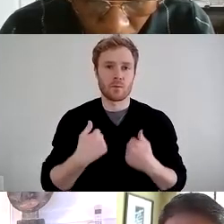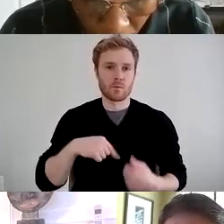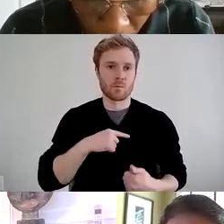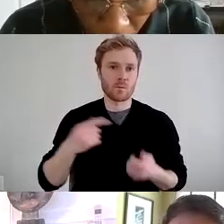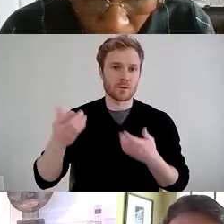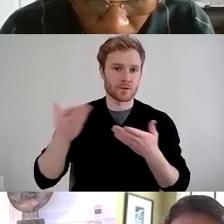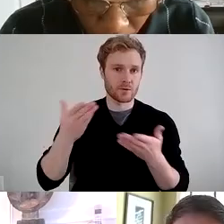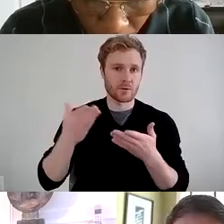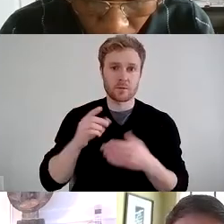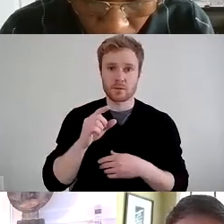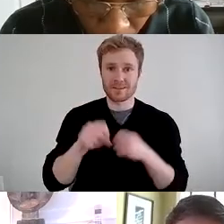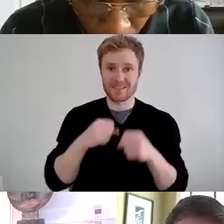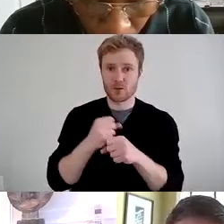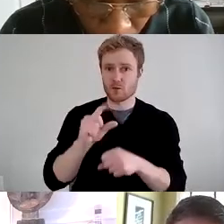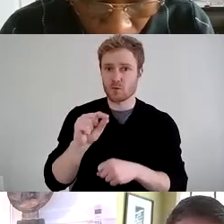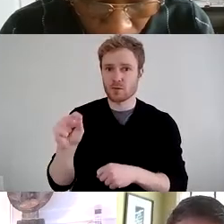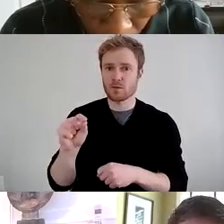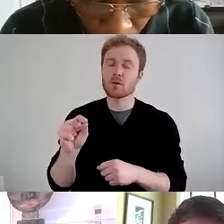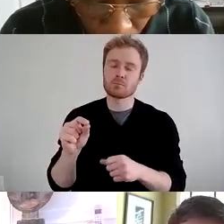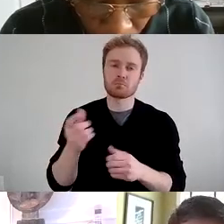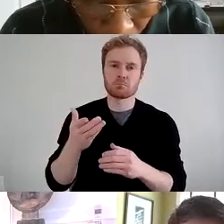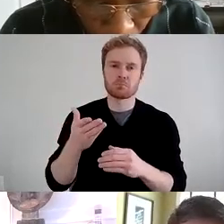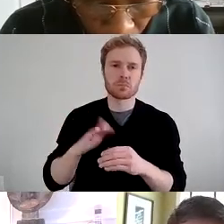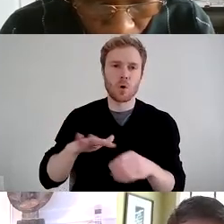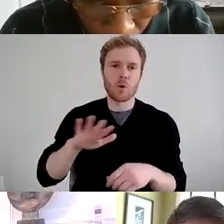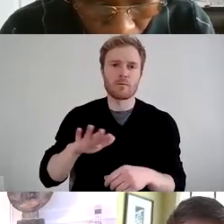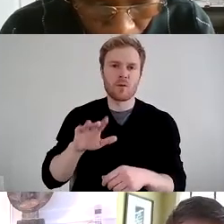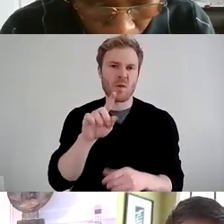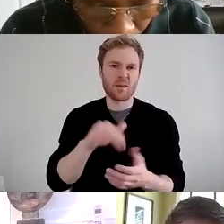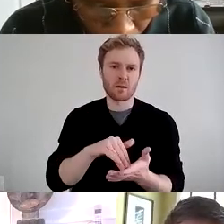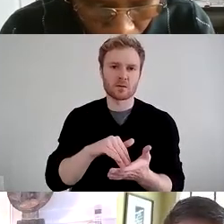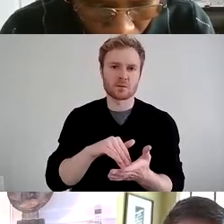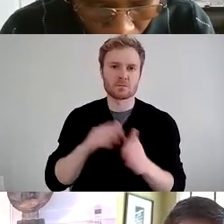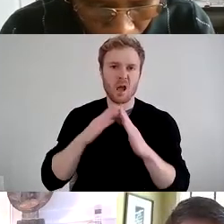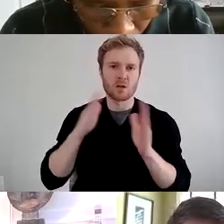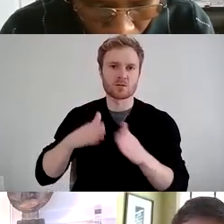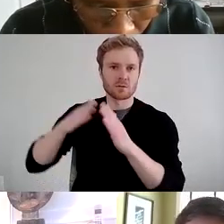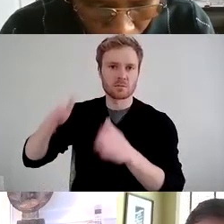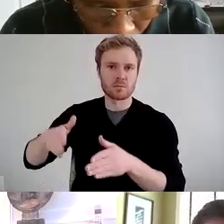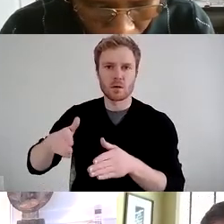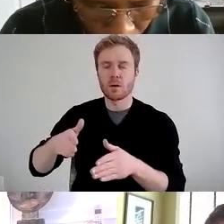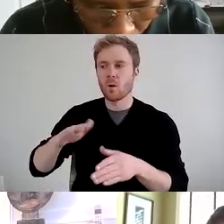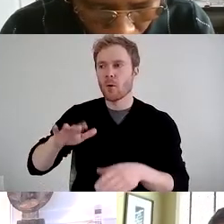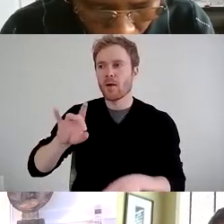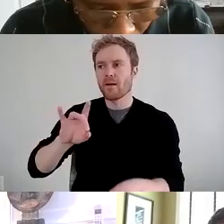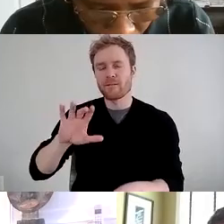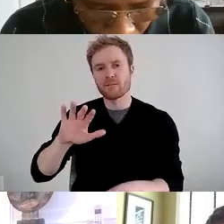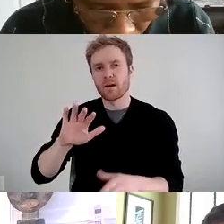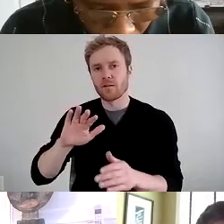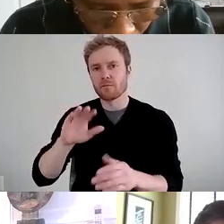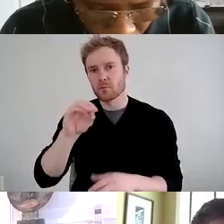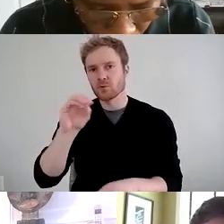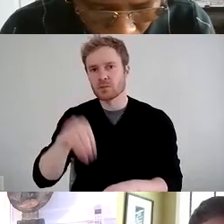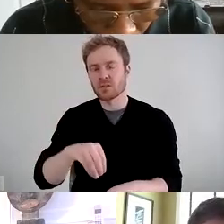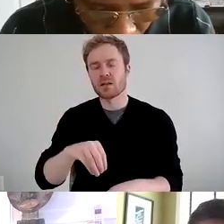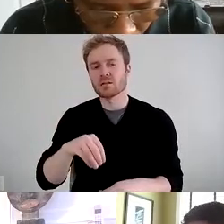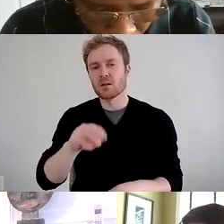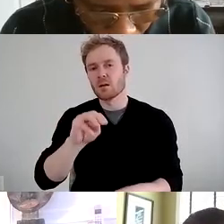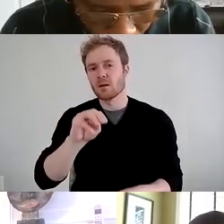assistance to date. Jeremy, can you please speak to a little bit about the demographics